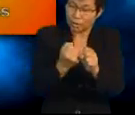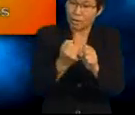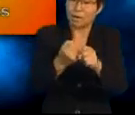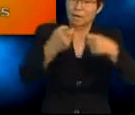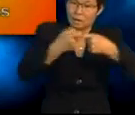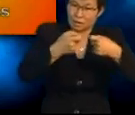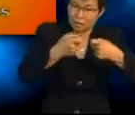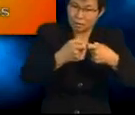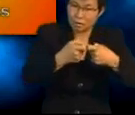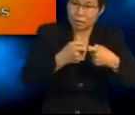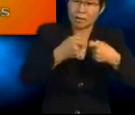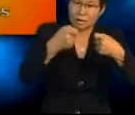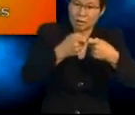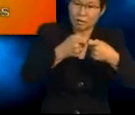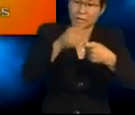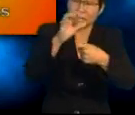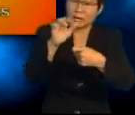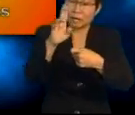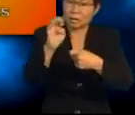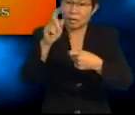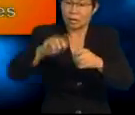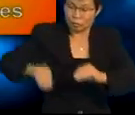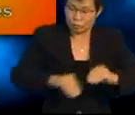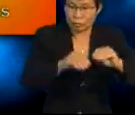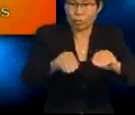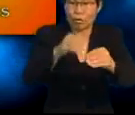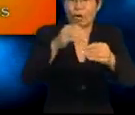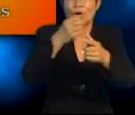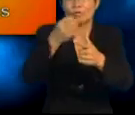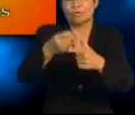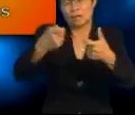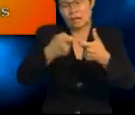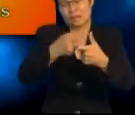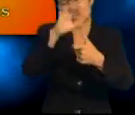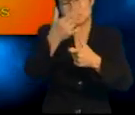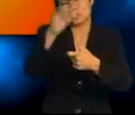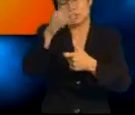An electrical current is the rate of flow of electric charges.